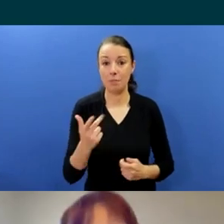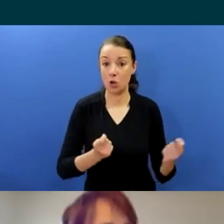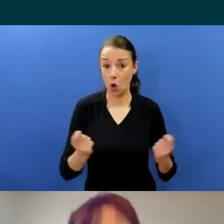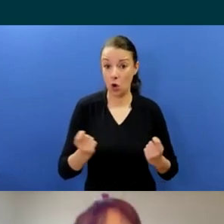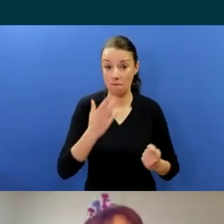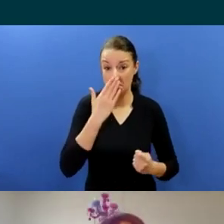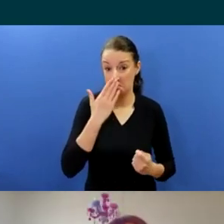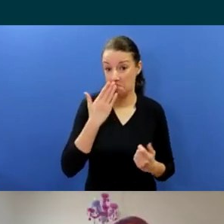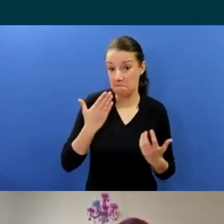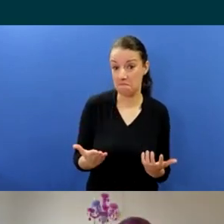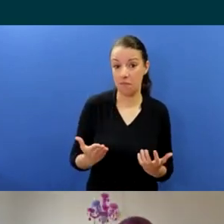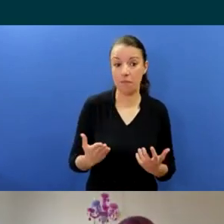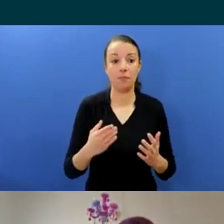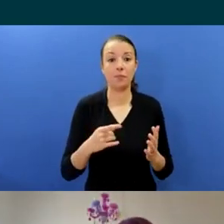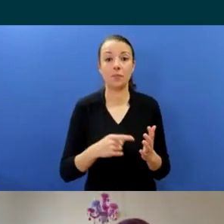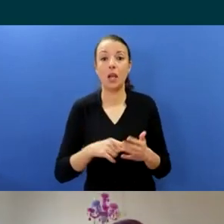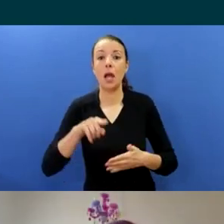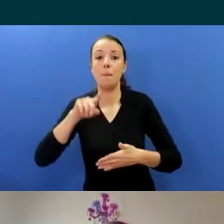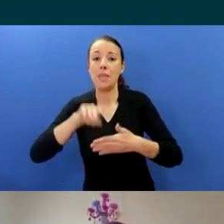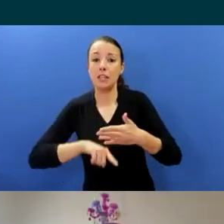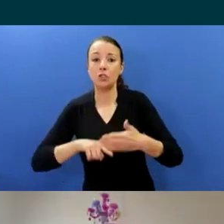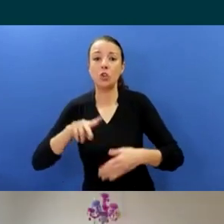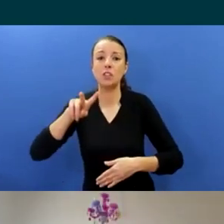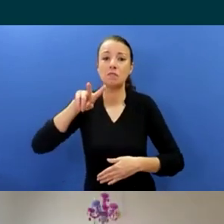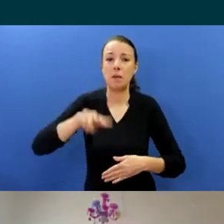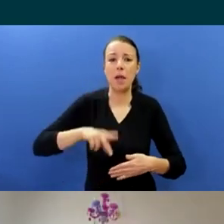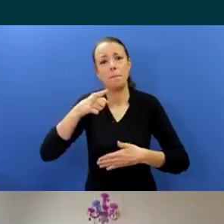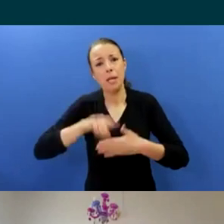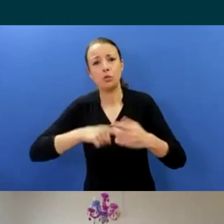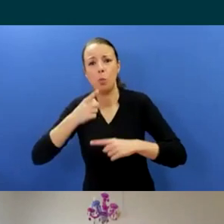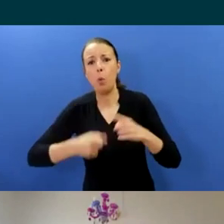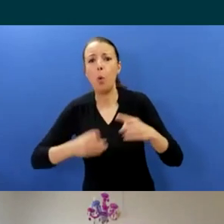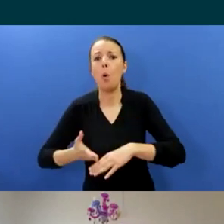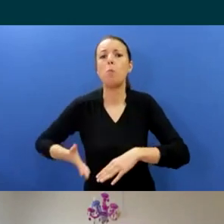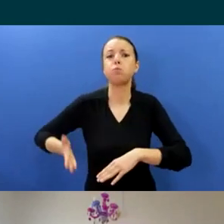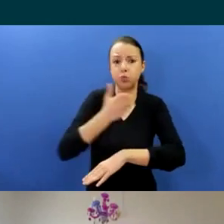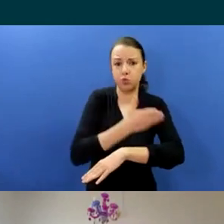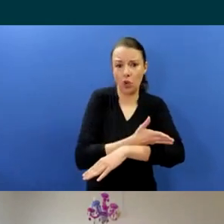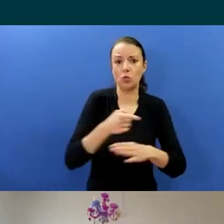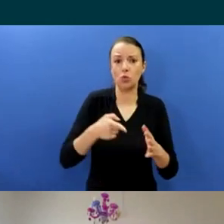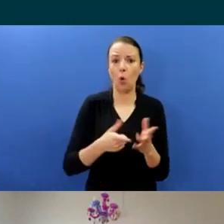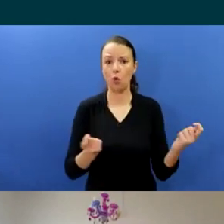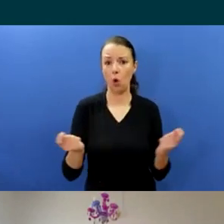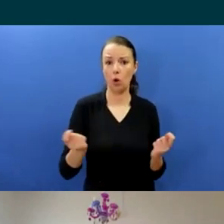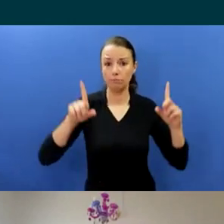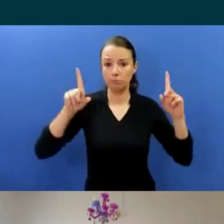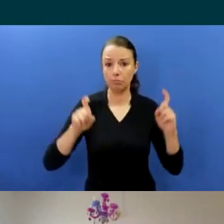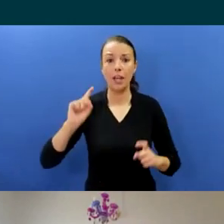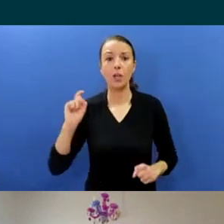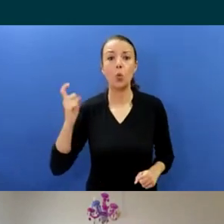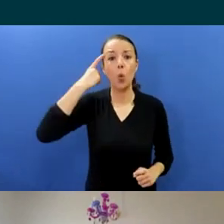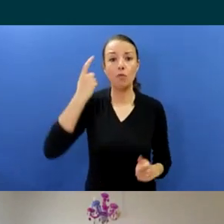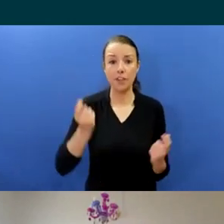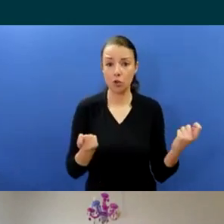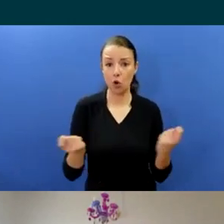before the event. The lead facilitator will design the process and the various activities. So we